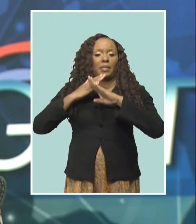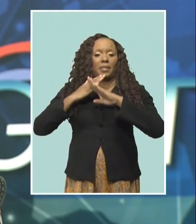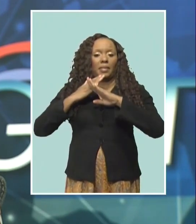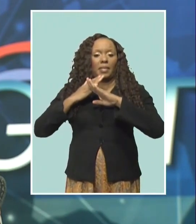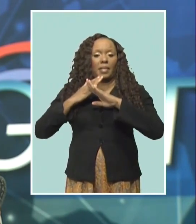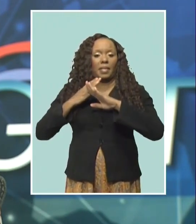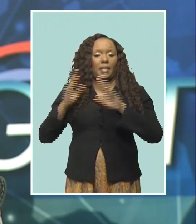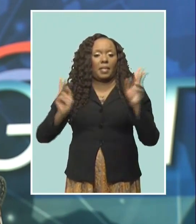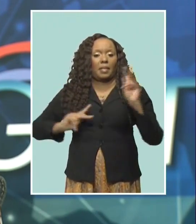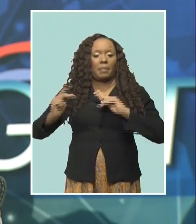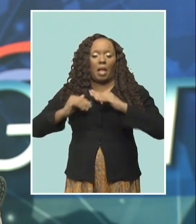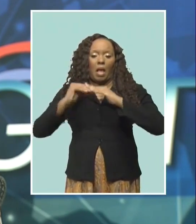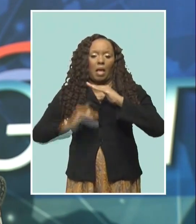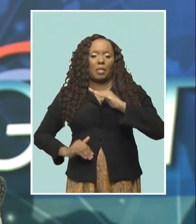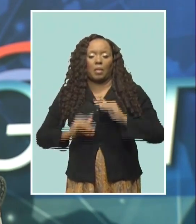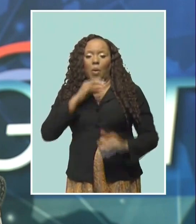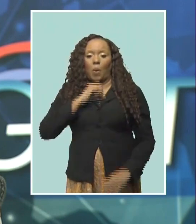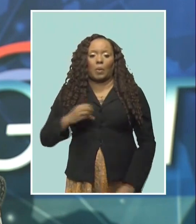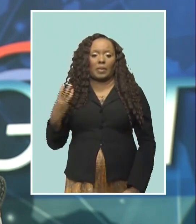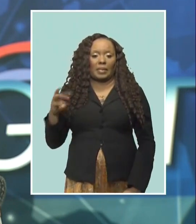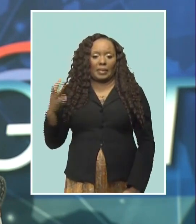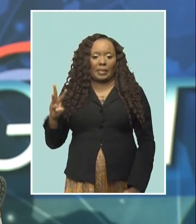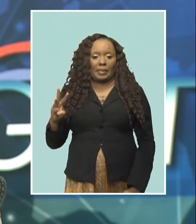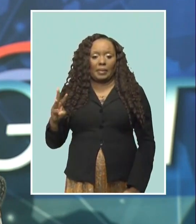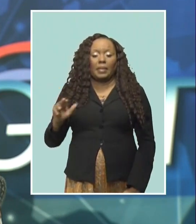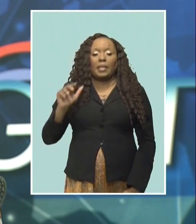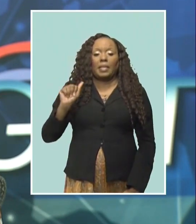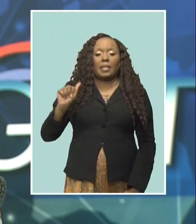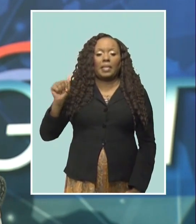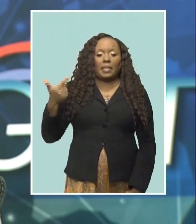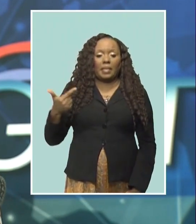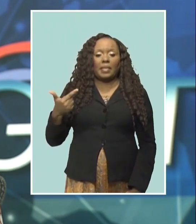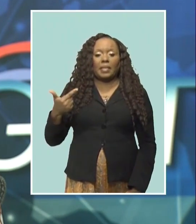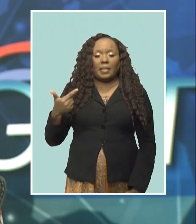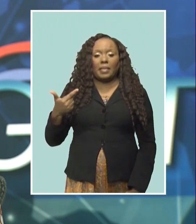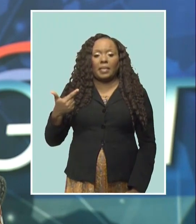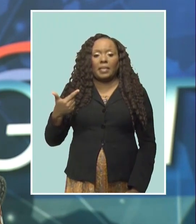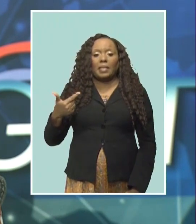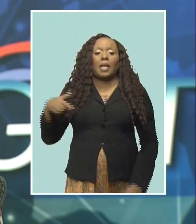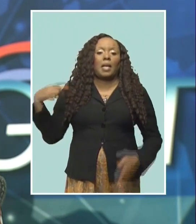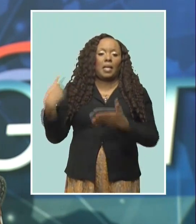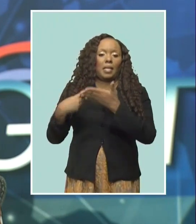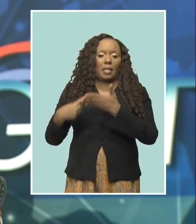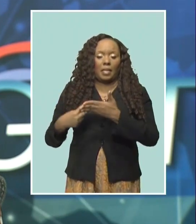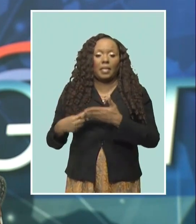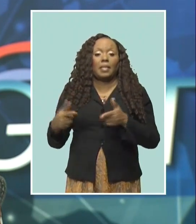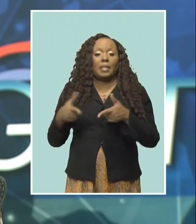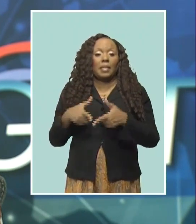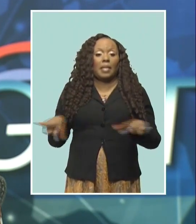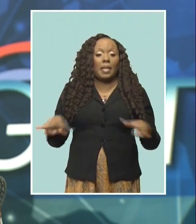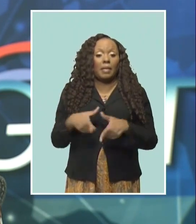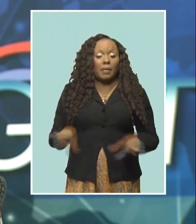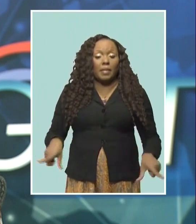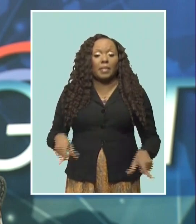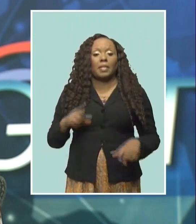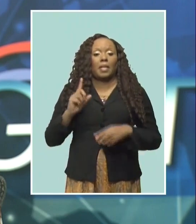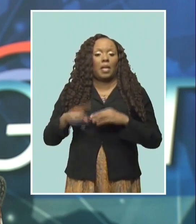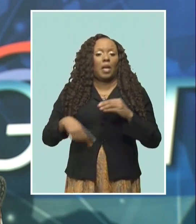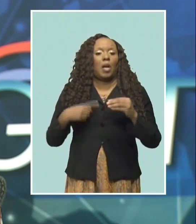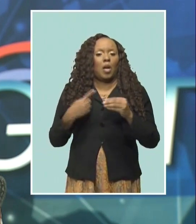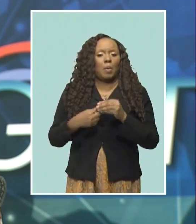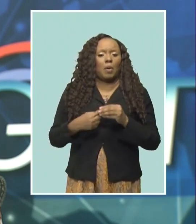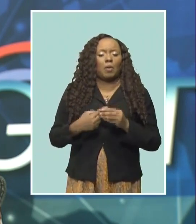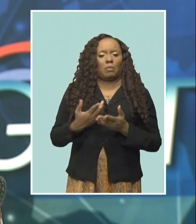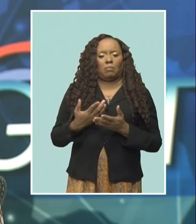according to Attorney General Dale Marshall, who led off debate on the bill in the lower house. He says the language pertaining to serious indecency was